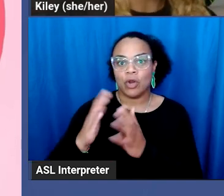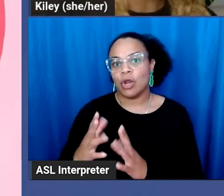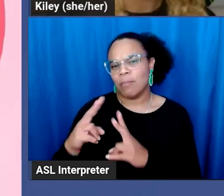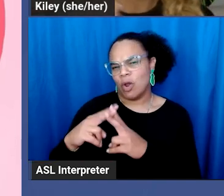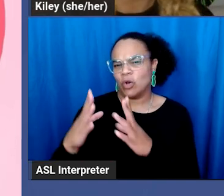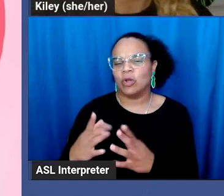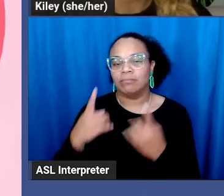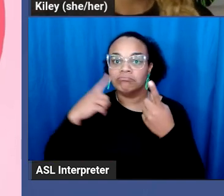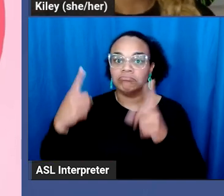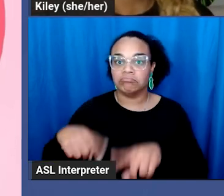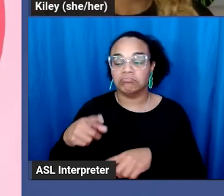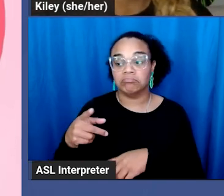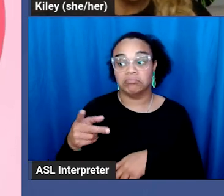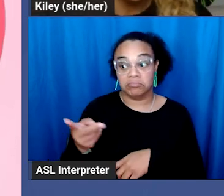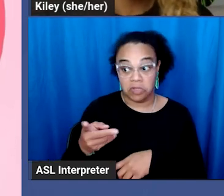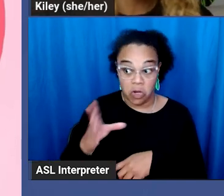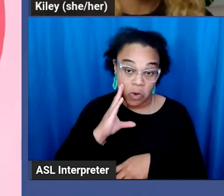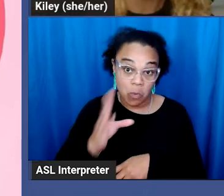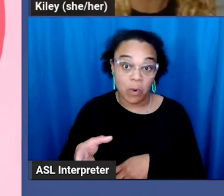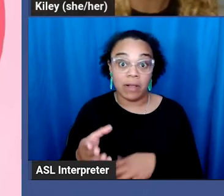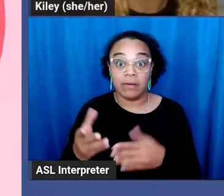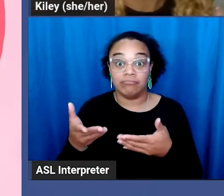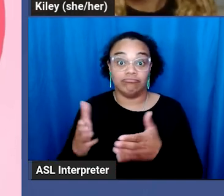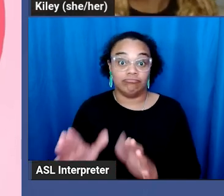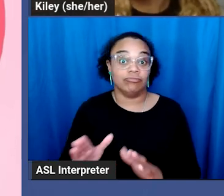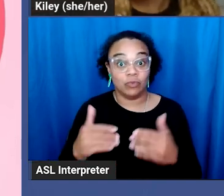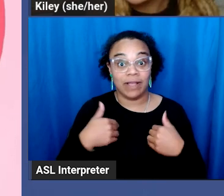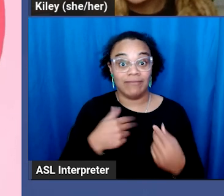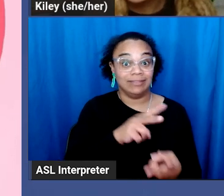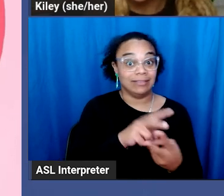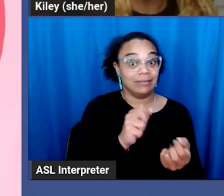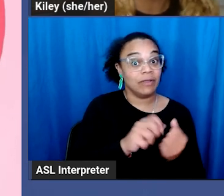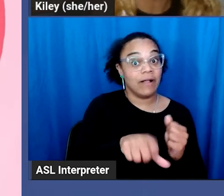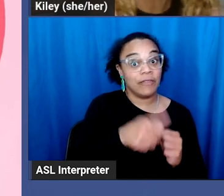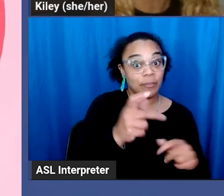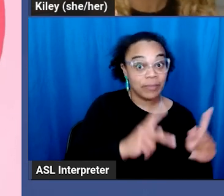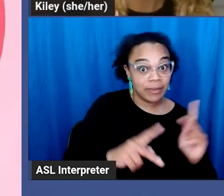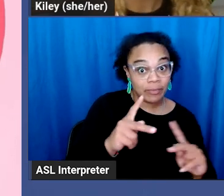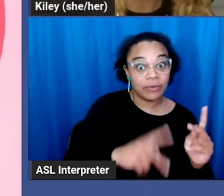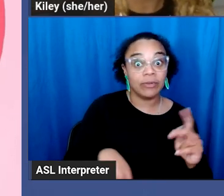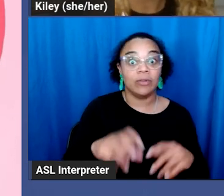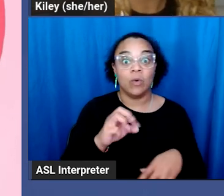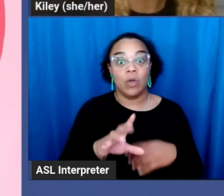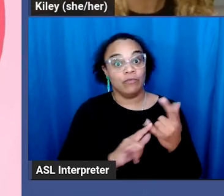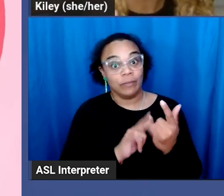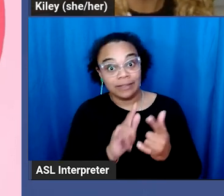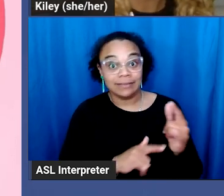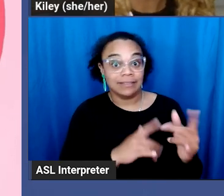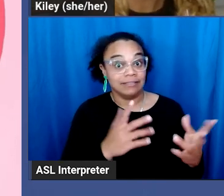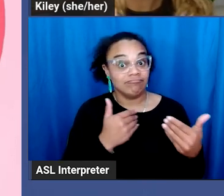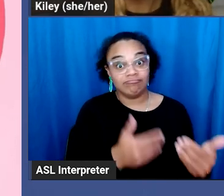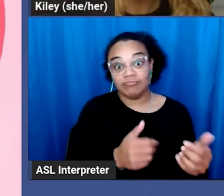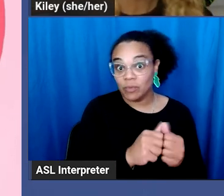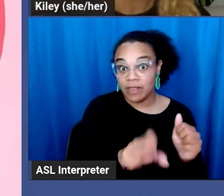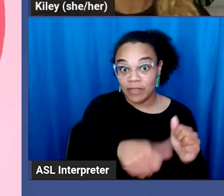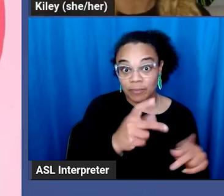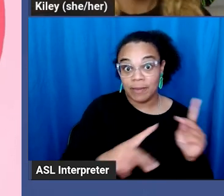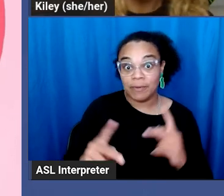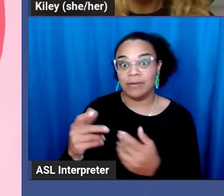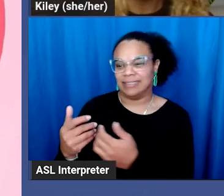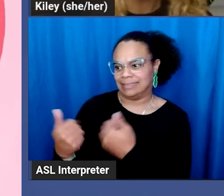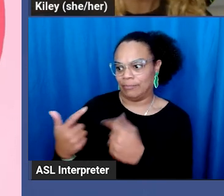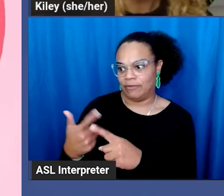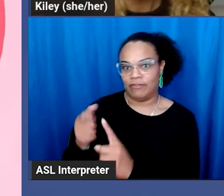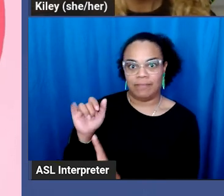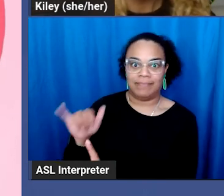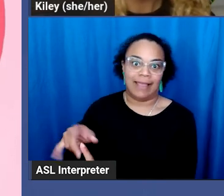be sexually or romantically involved with others outside of their primary partnership. And then there's the practice of swinging, which is what